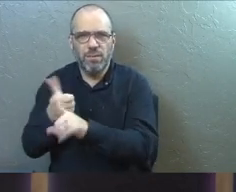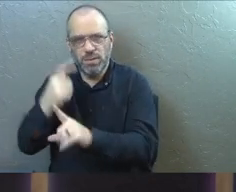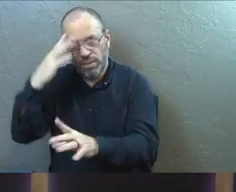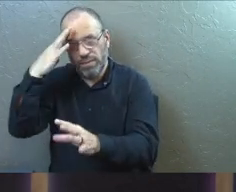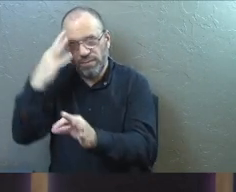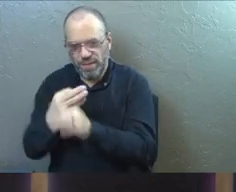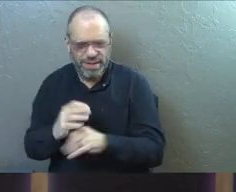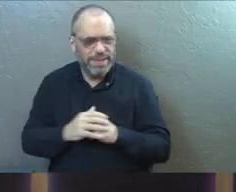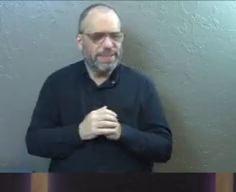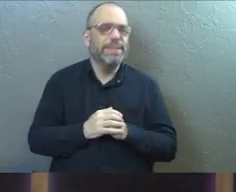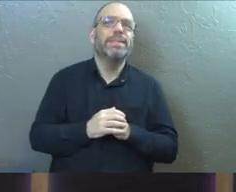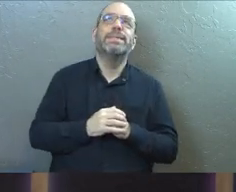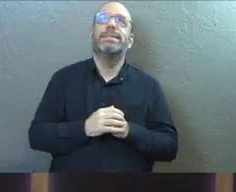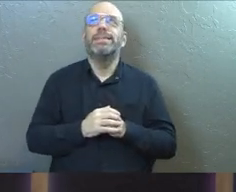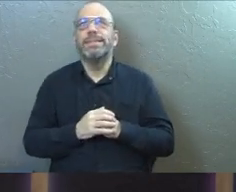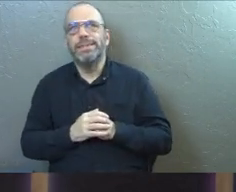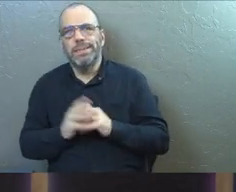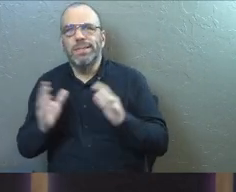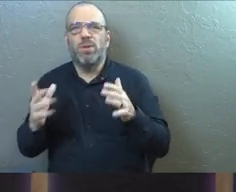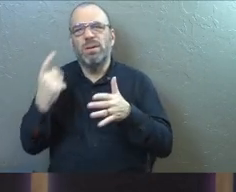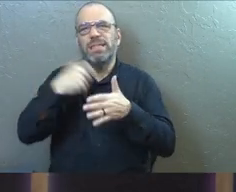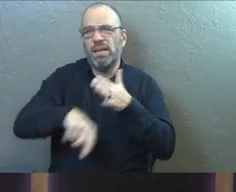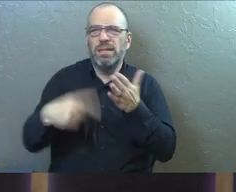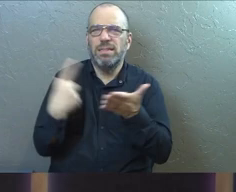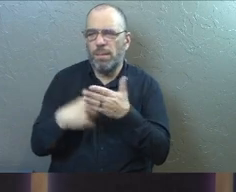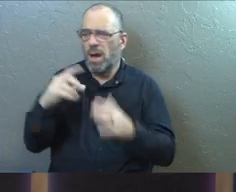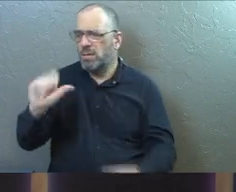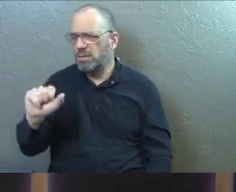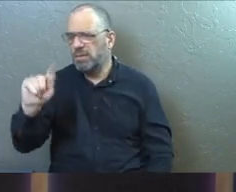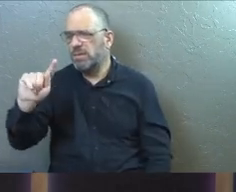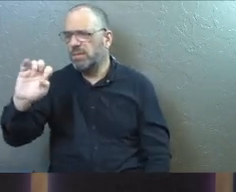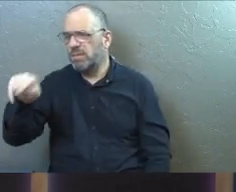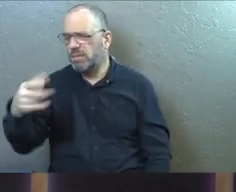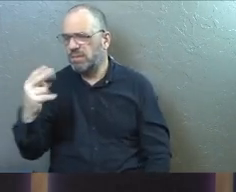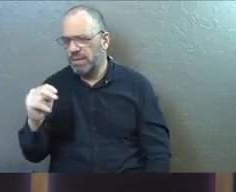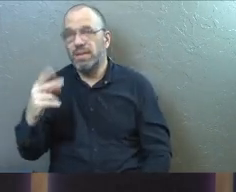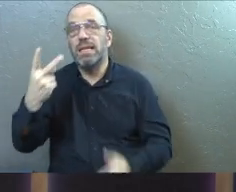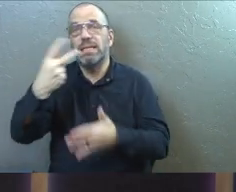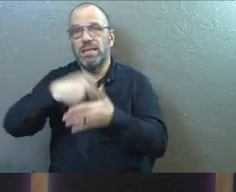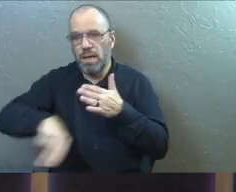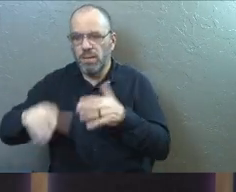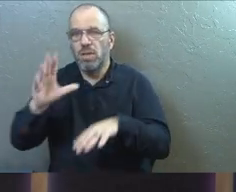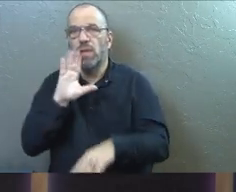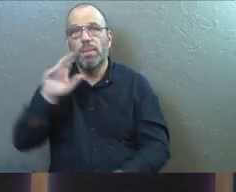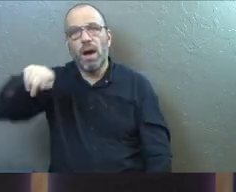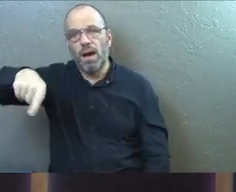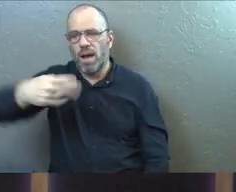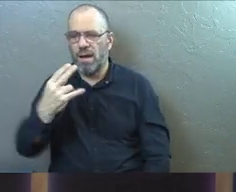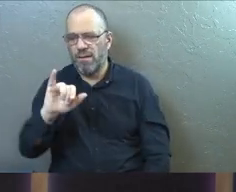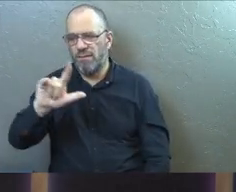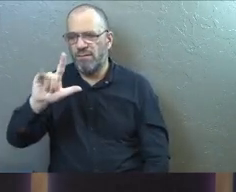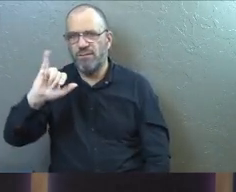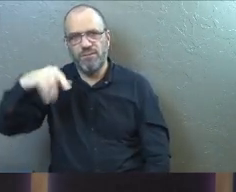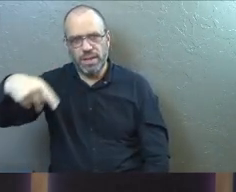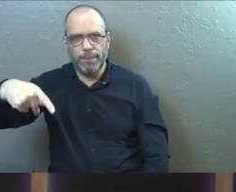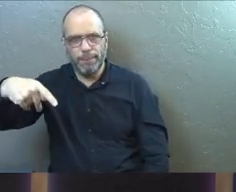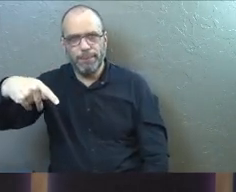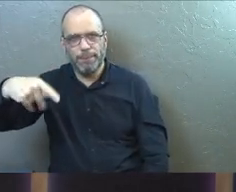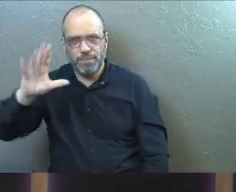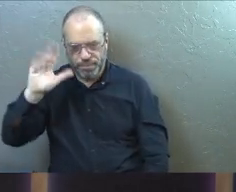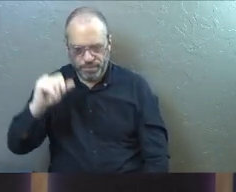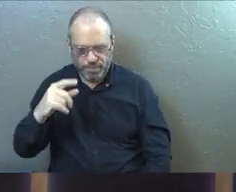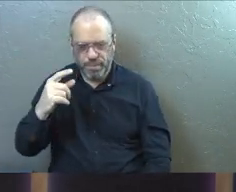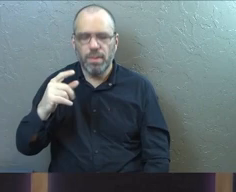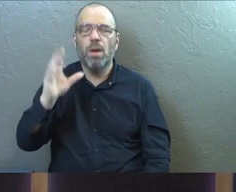Here's what's odd about this verse and we're going to do all that next week. We're going to talk about Stephen and the week after that we're going to talk about Philip because that's the next chapter after that.